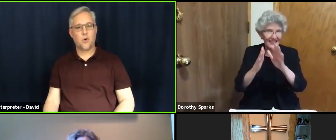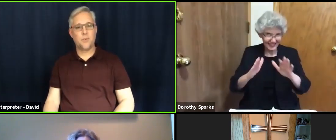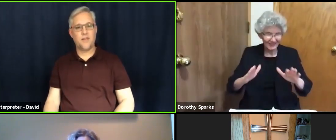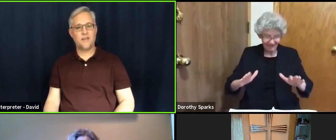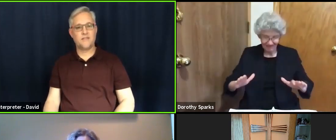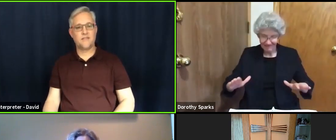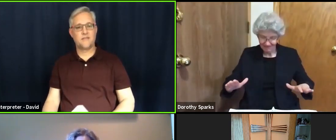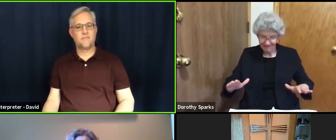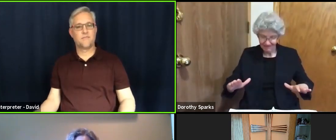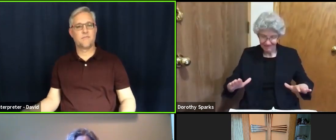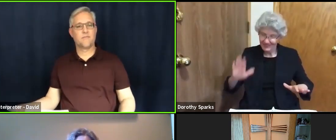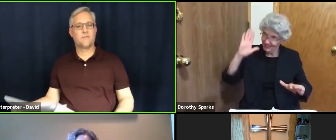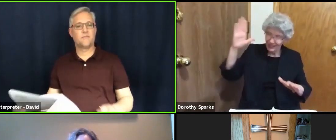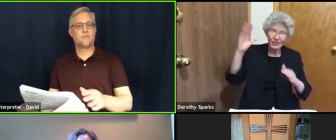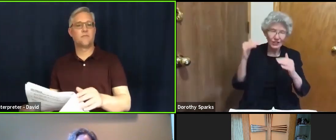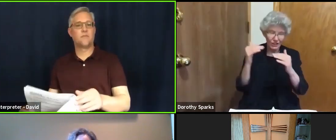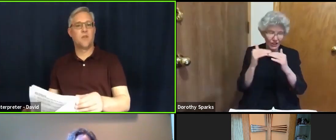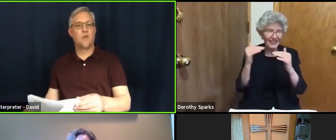your peace,